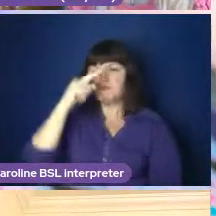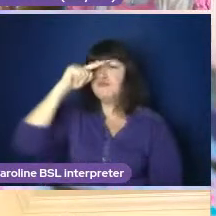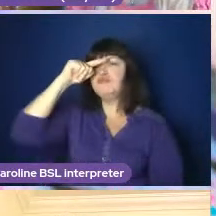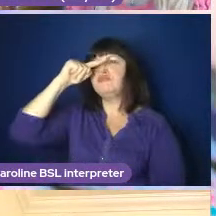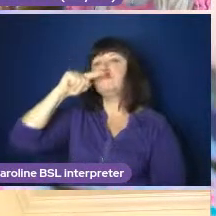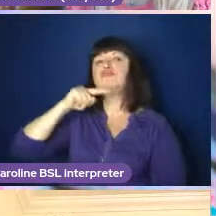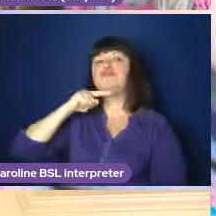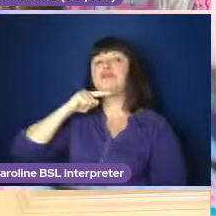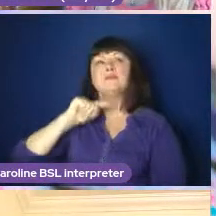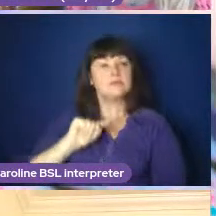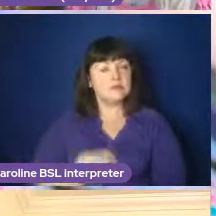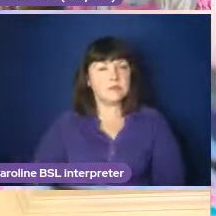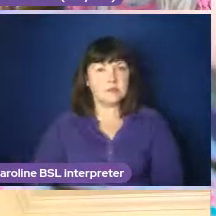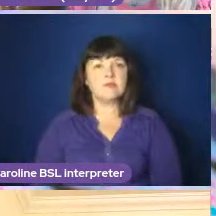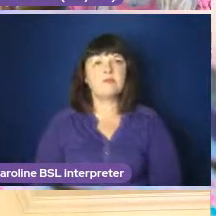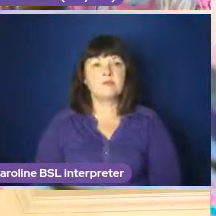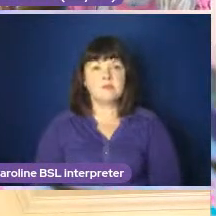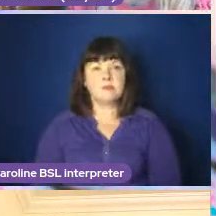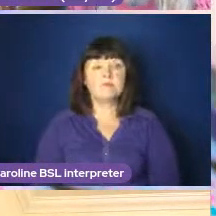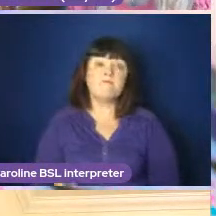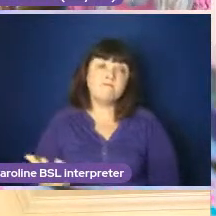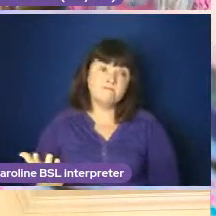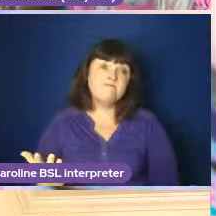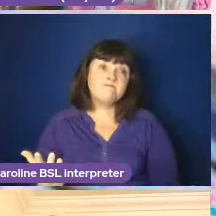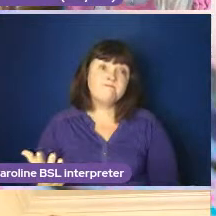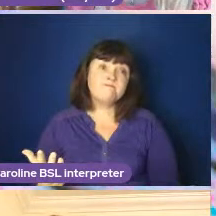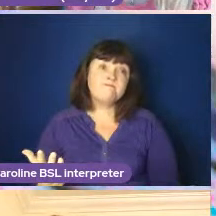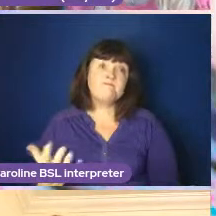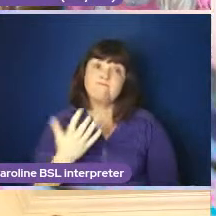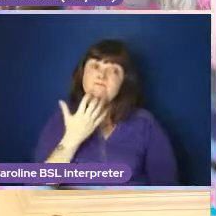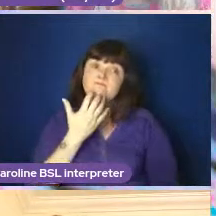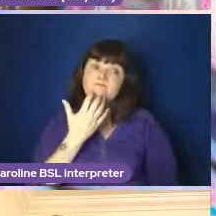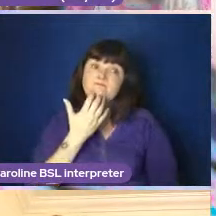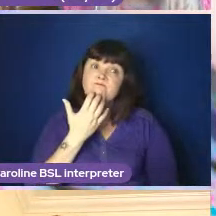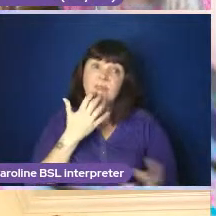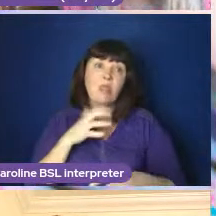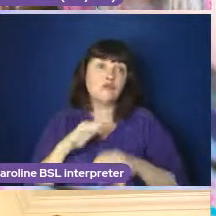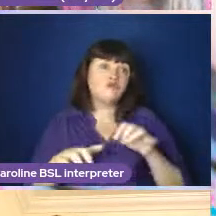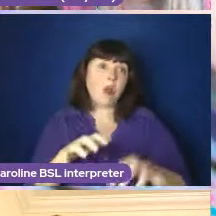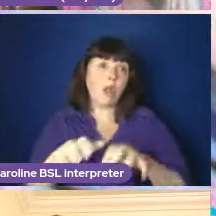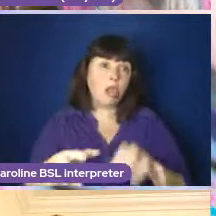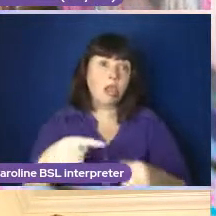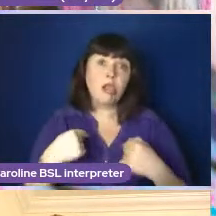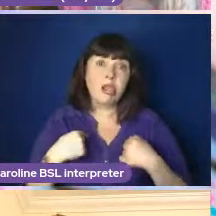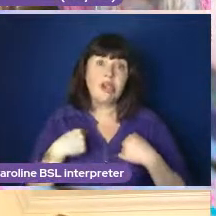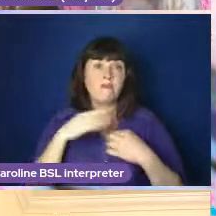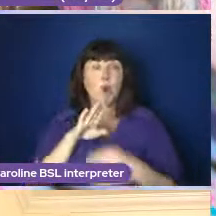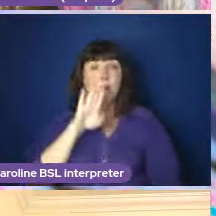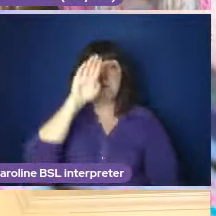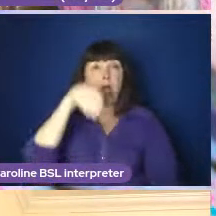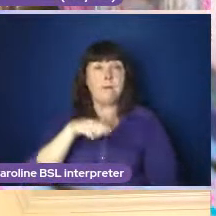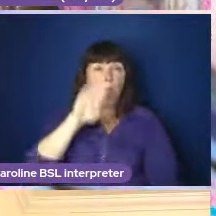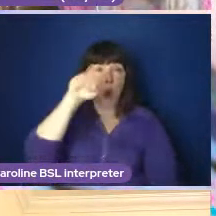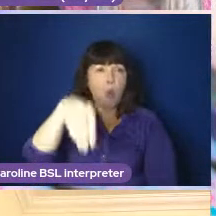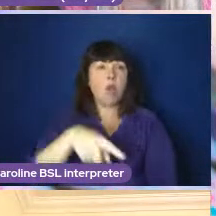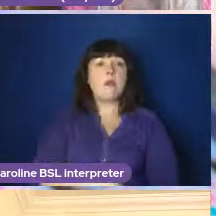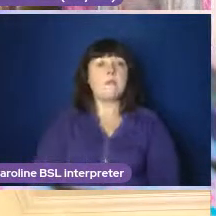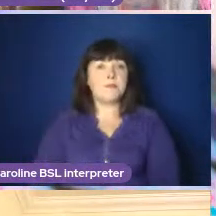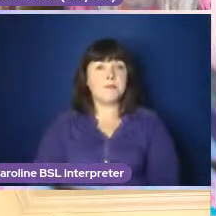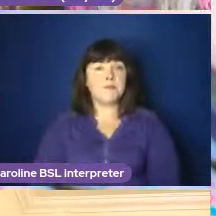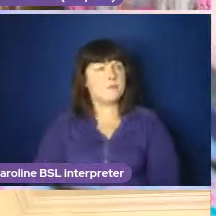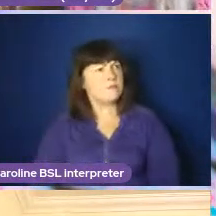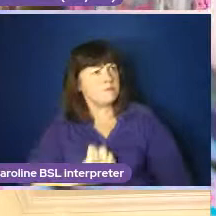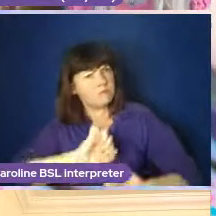But that sort of shows the struggles of bipolar. And so what about the words that you've chosen? Are there some that